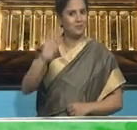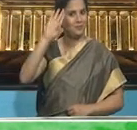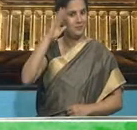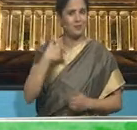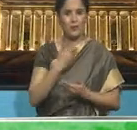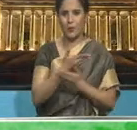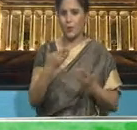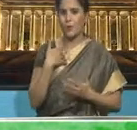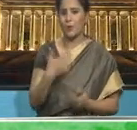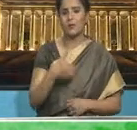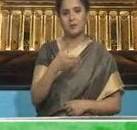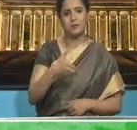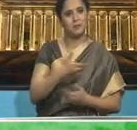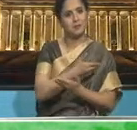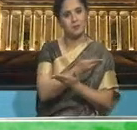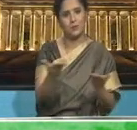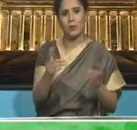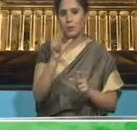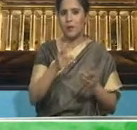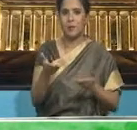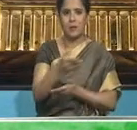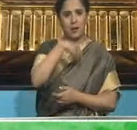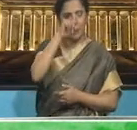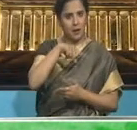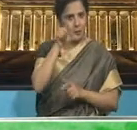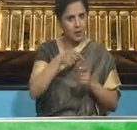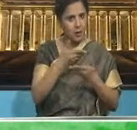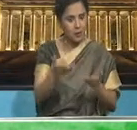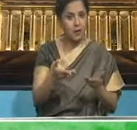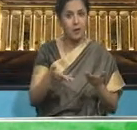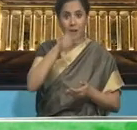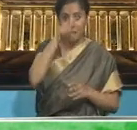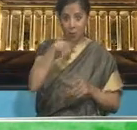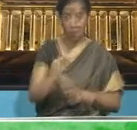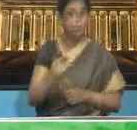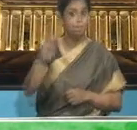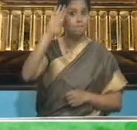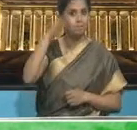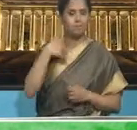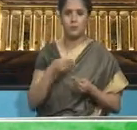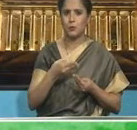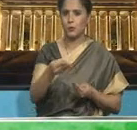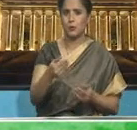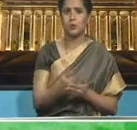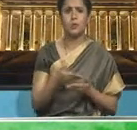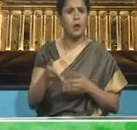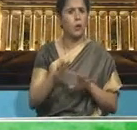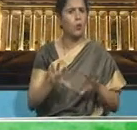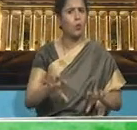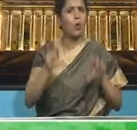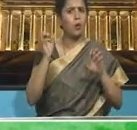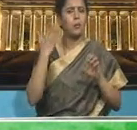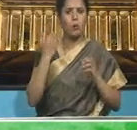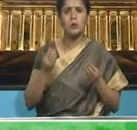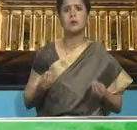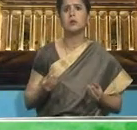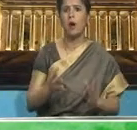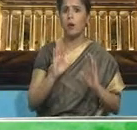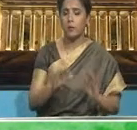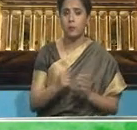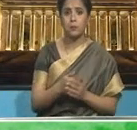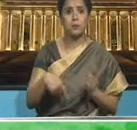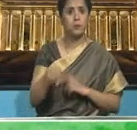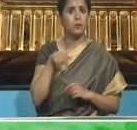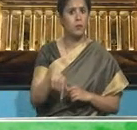my heartiest greetings to every Indian at home and abroad. The Constitution came into effect. To